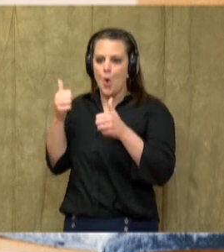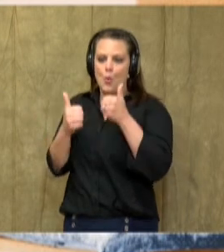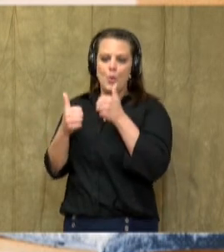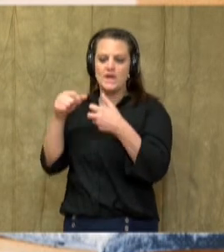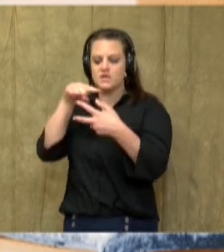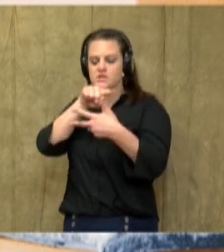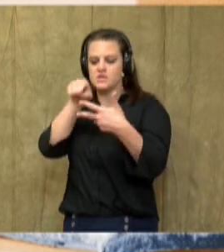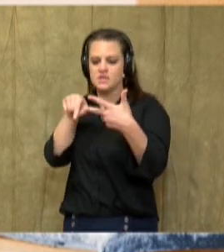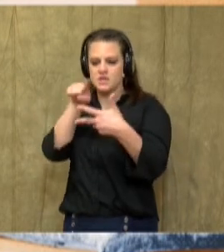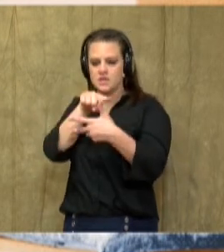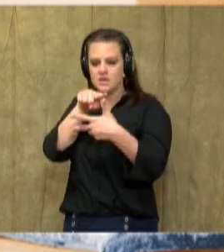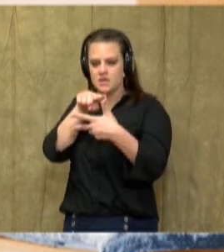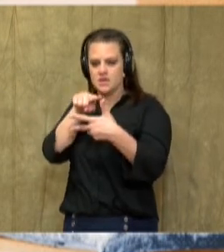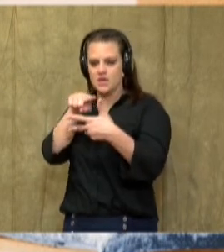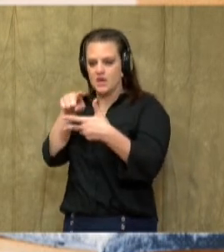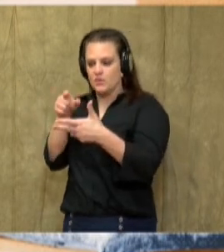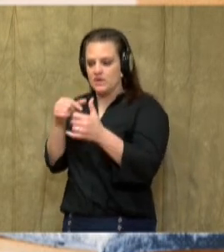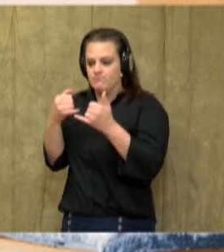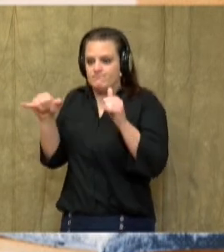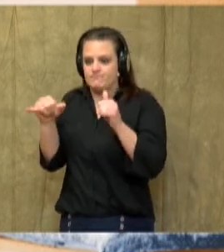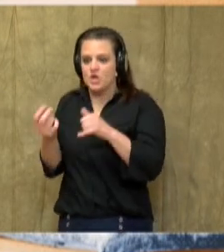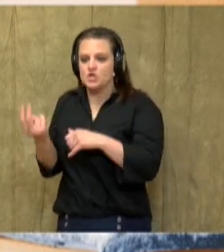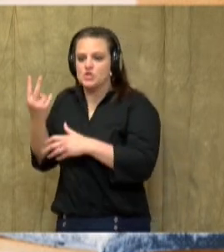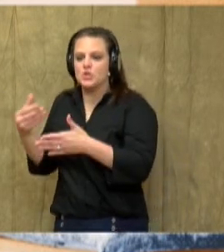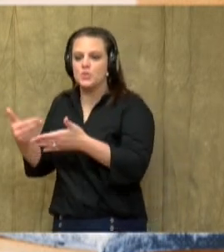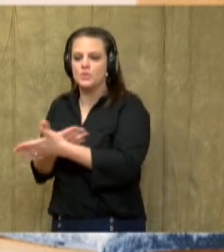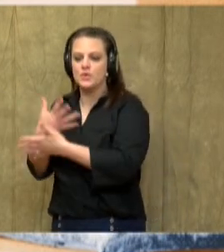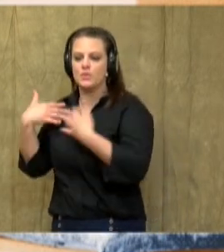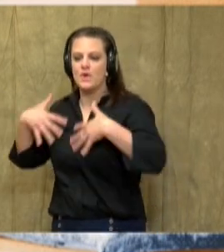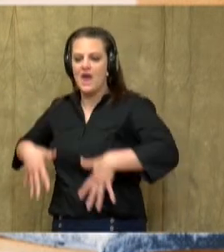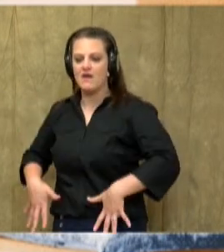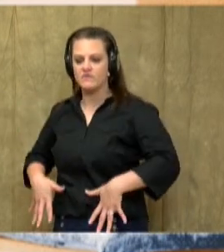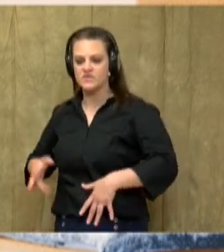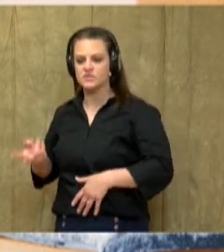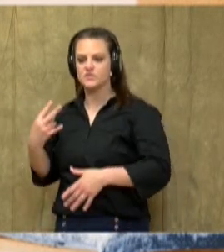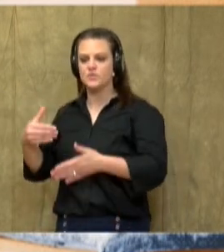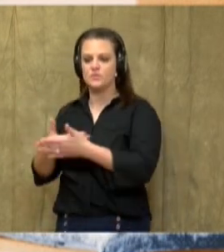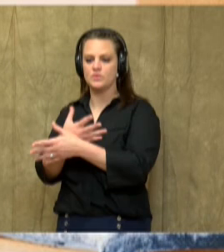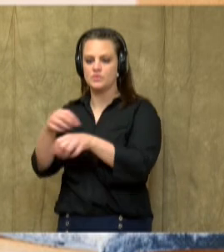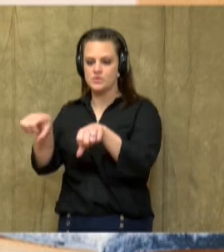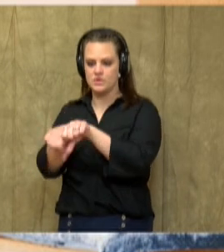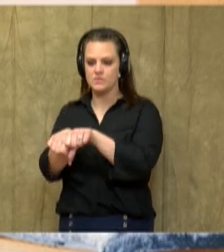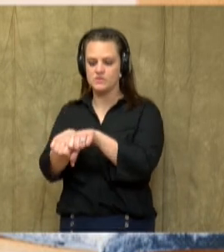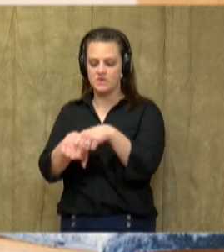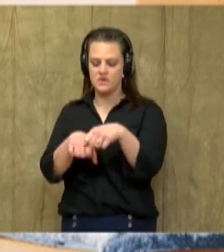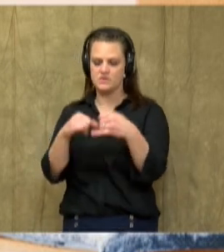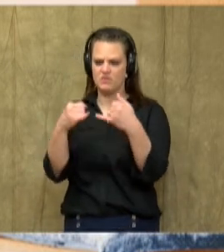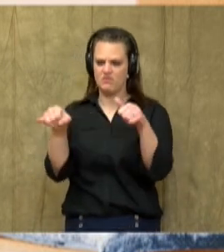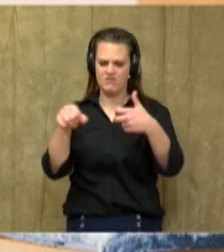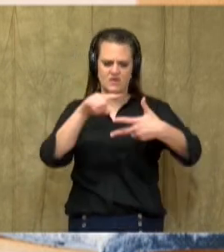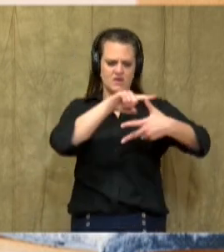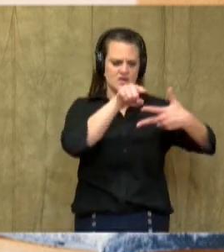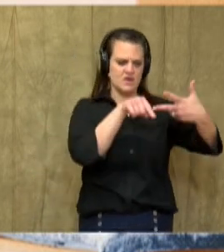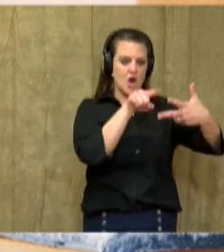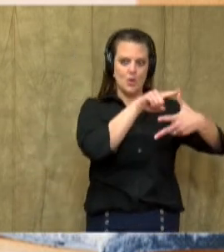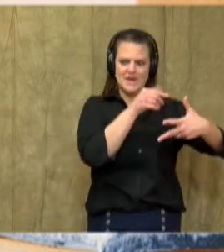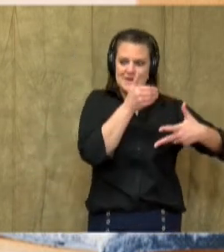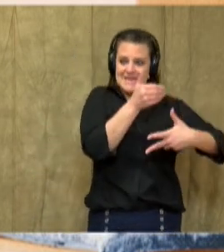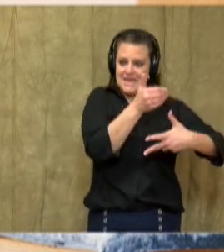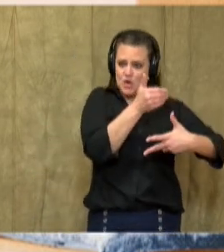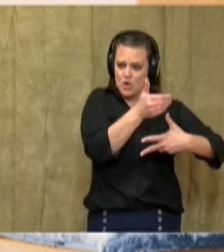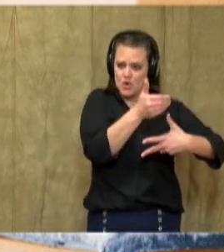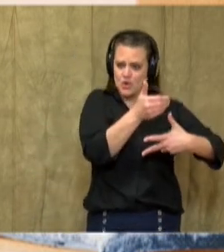buy, 2 new outfits and 2 pairs of shoes. So which buy goes in there? Are we going to be next to